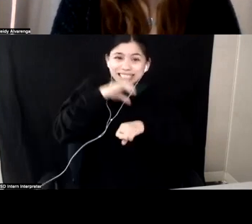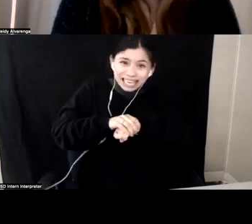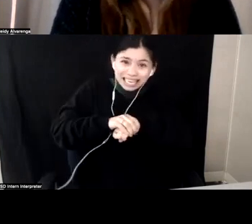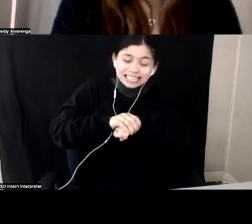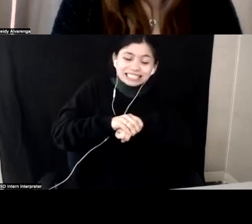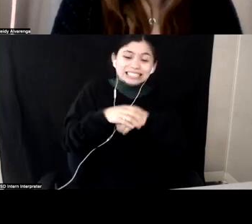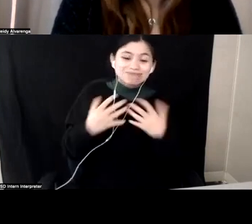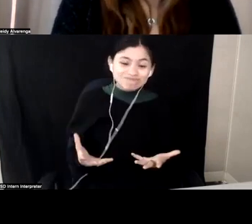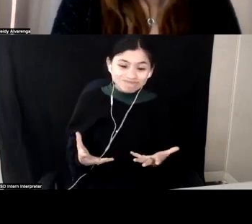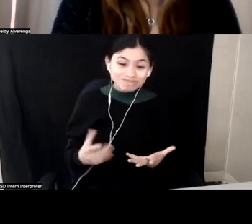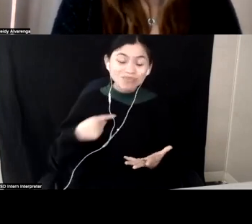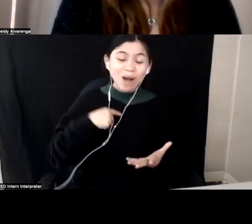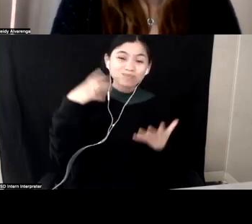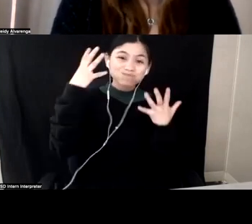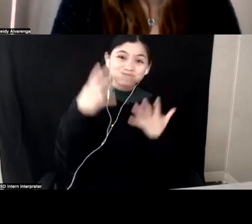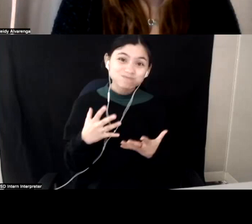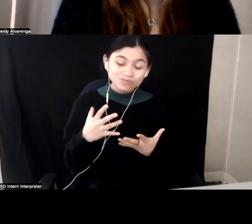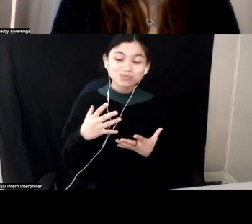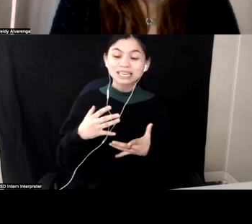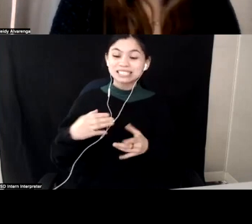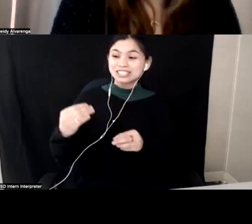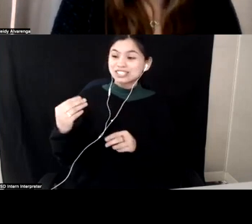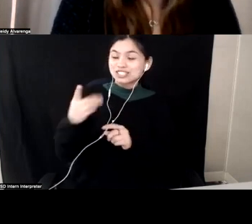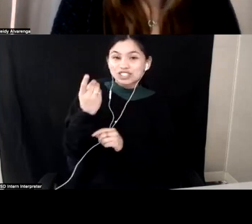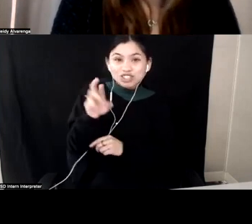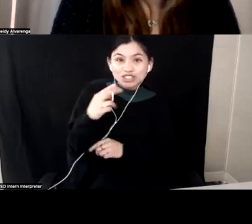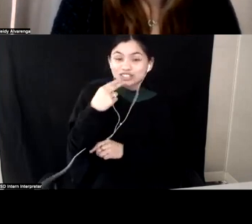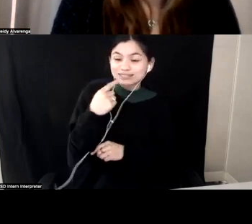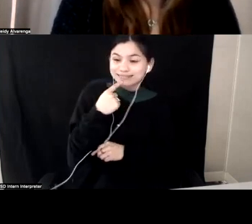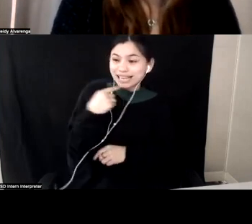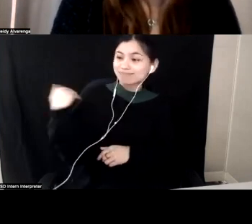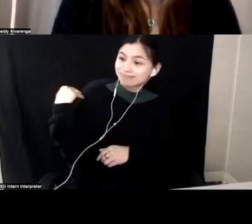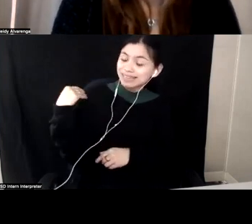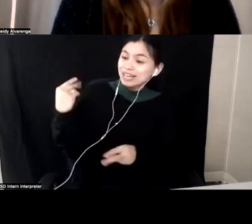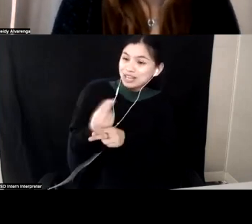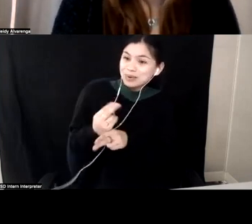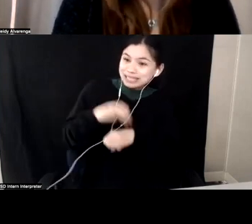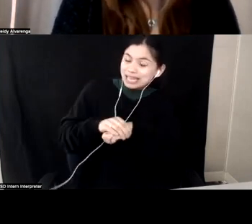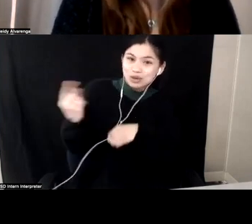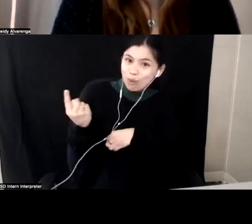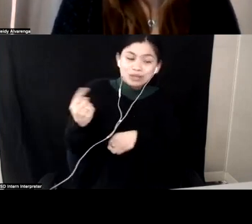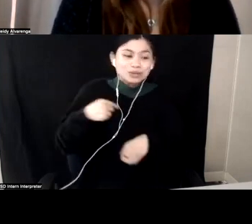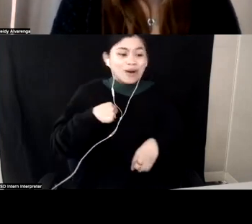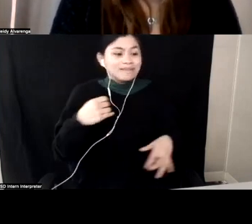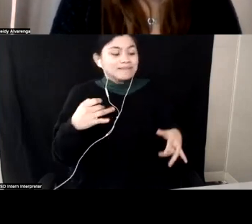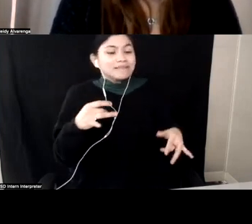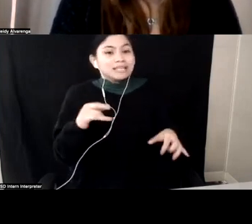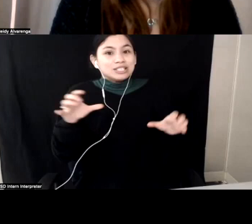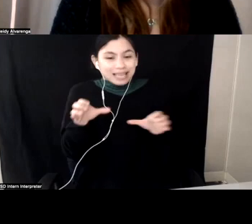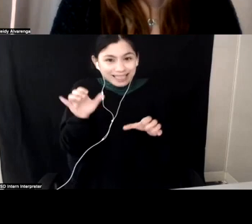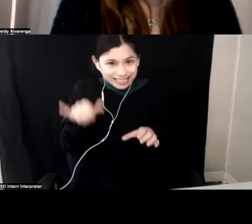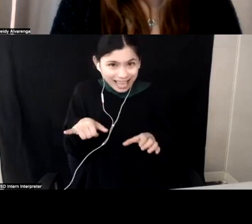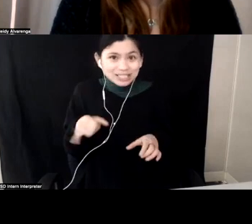unfortunately did listen to that because I felt like I had to give something if I'm already pushing back on the sign language. So